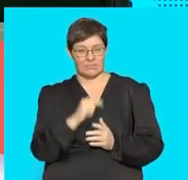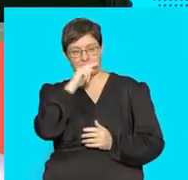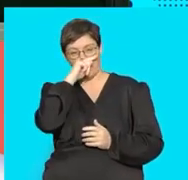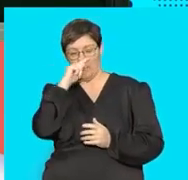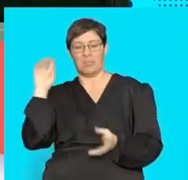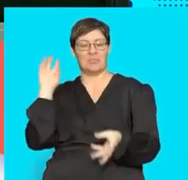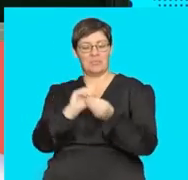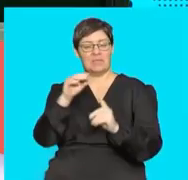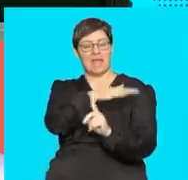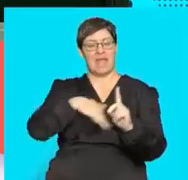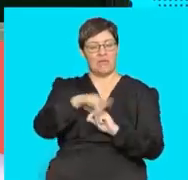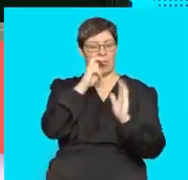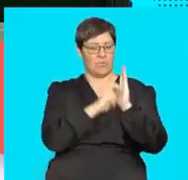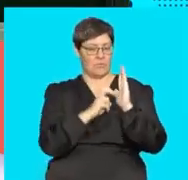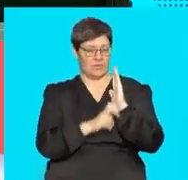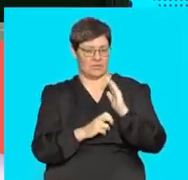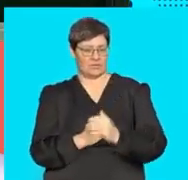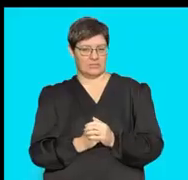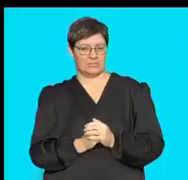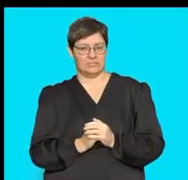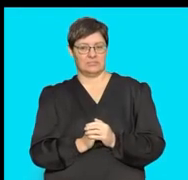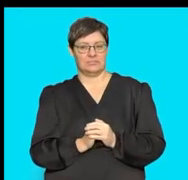let's recap what we learned about area rule.